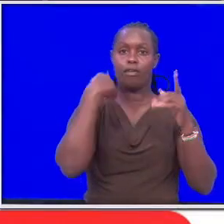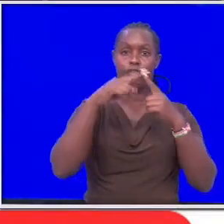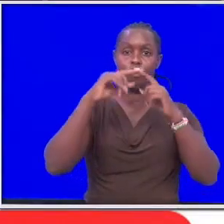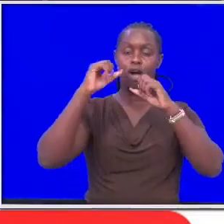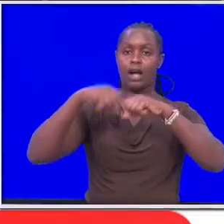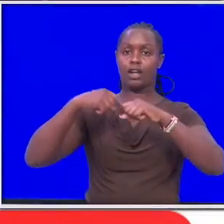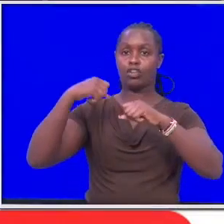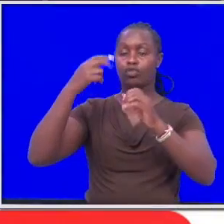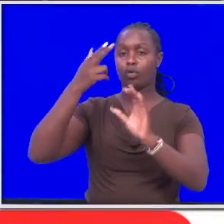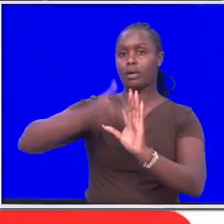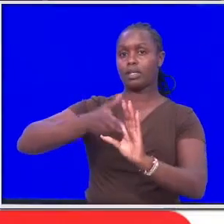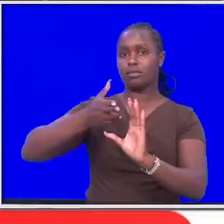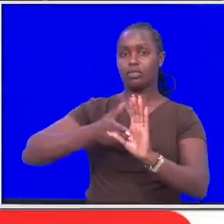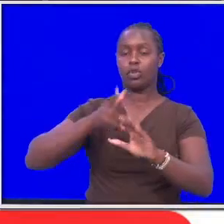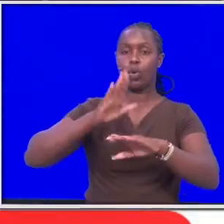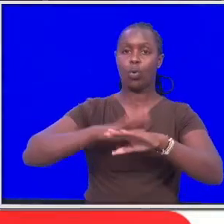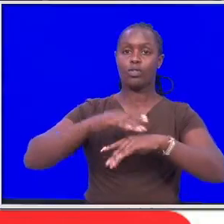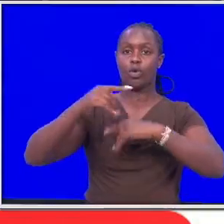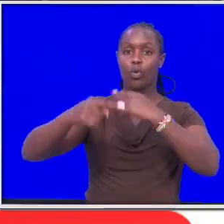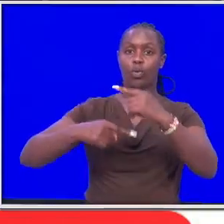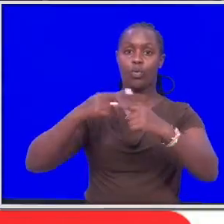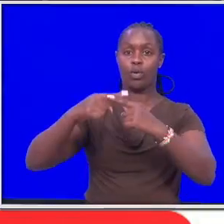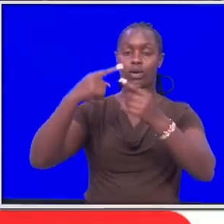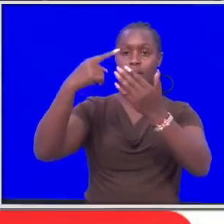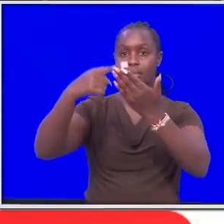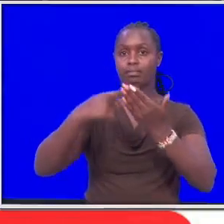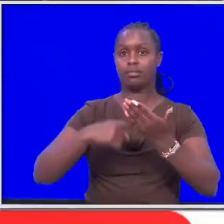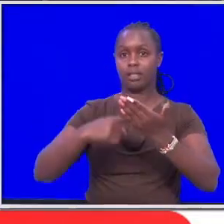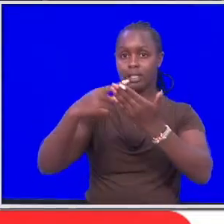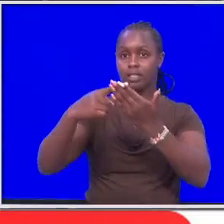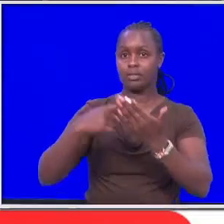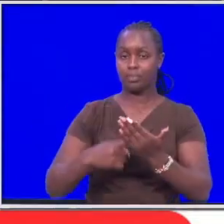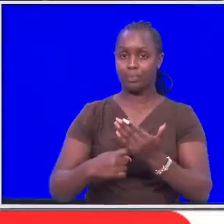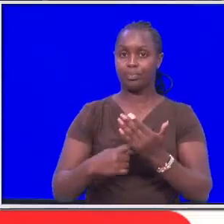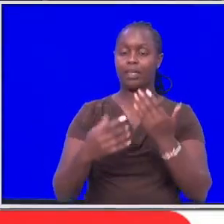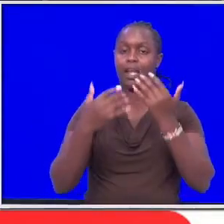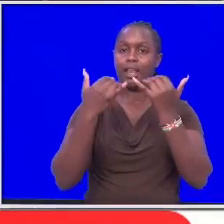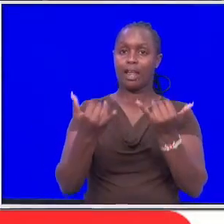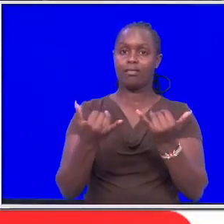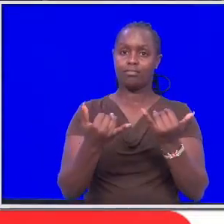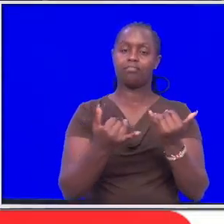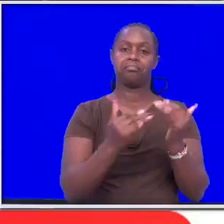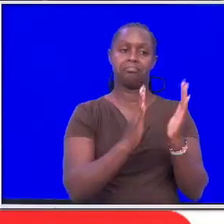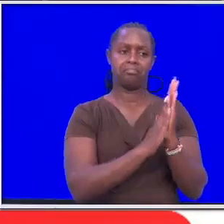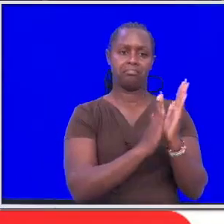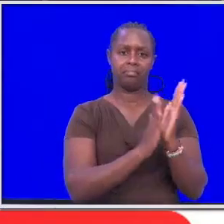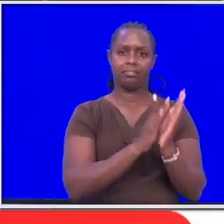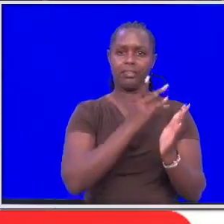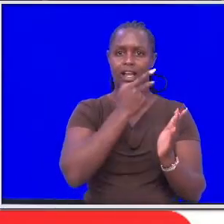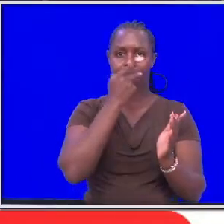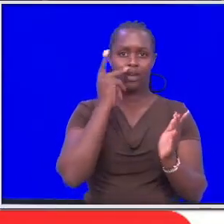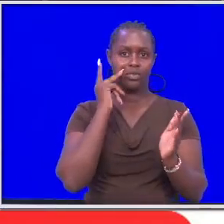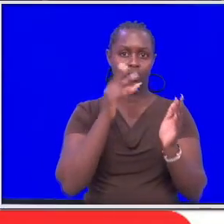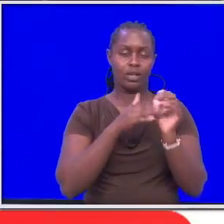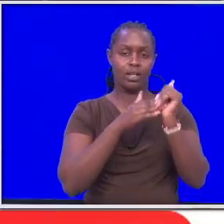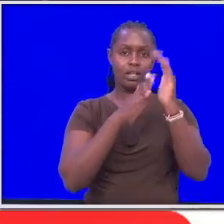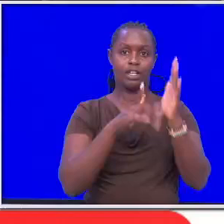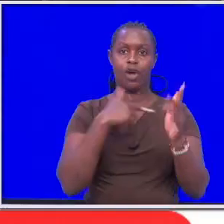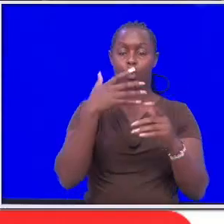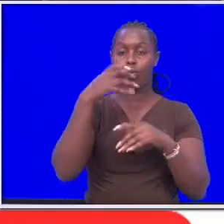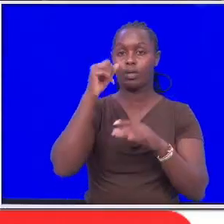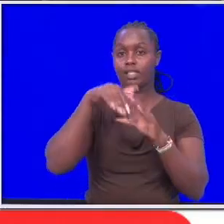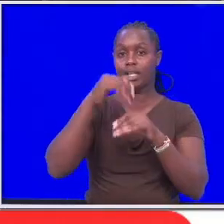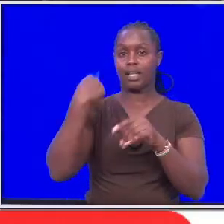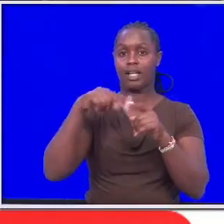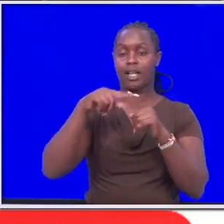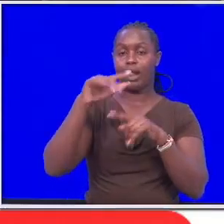the ongoing bipartisan talks. The President recognizing Azimio's delegation leader, Kalonzo Musyoka, who was in Parliament, and